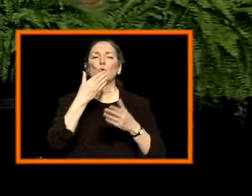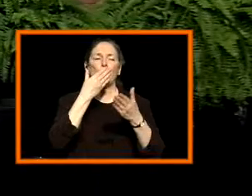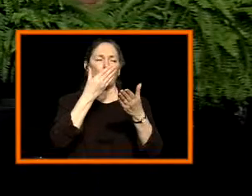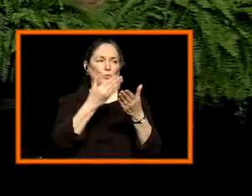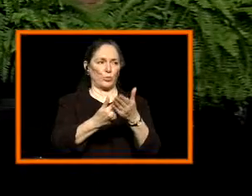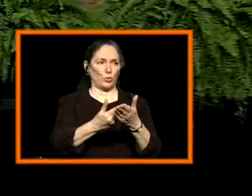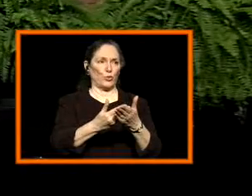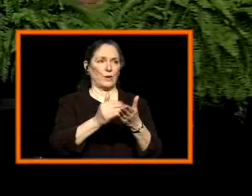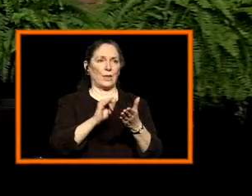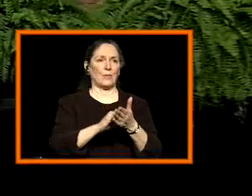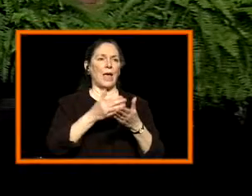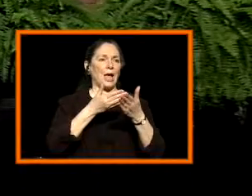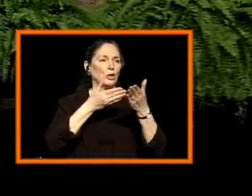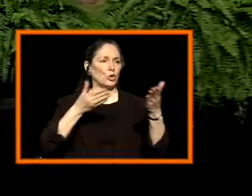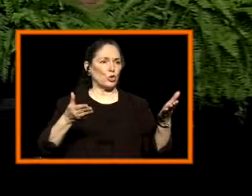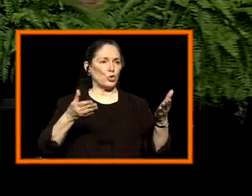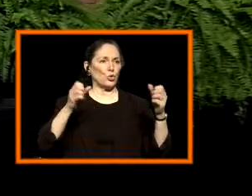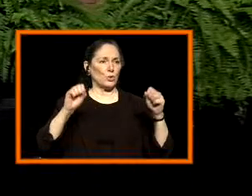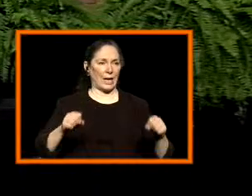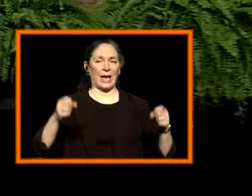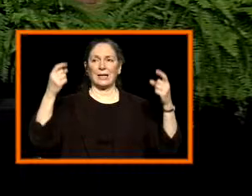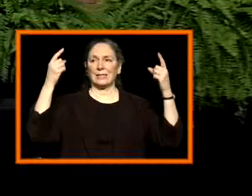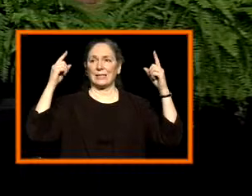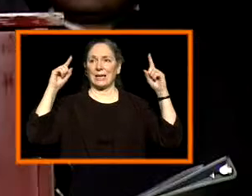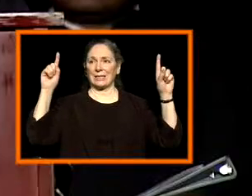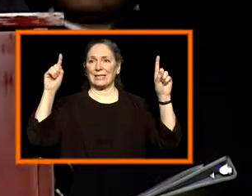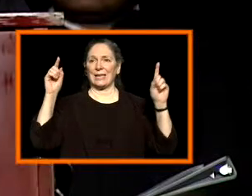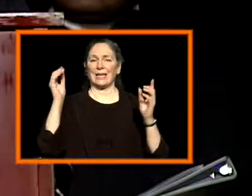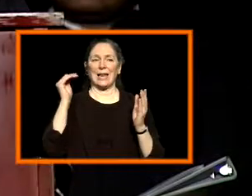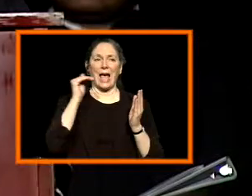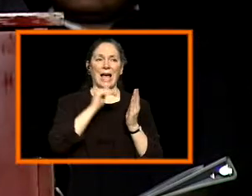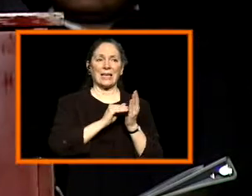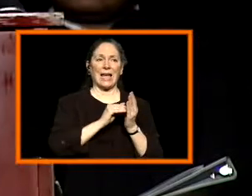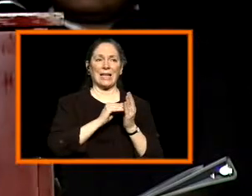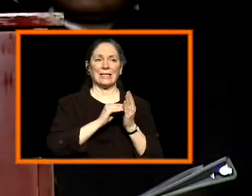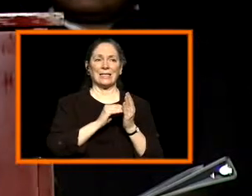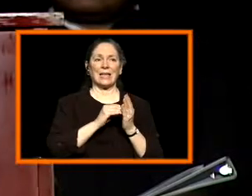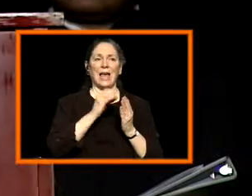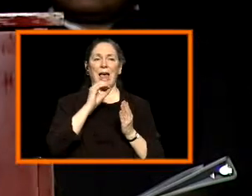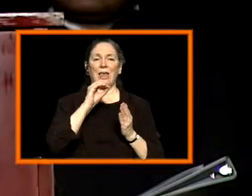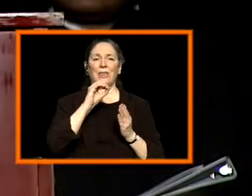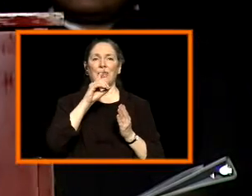proven that you can succeed against the odds.